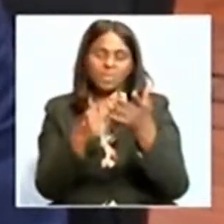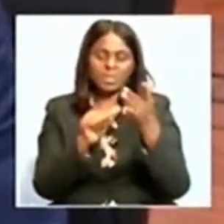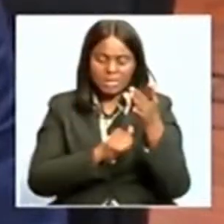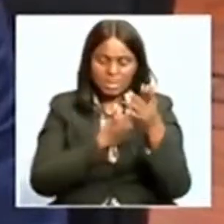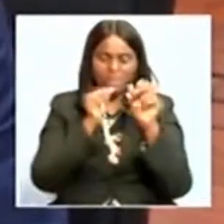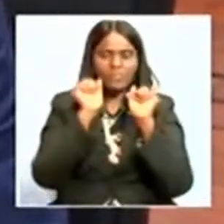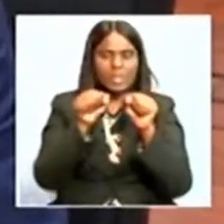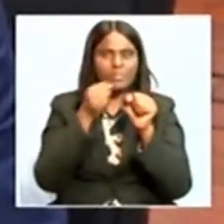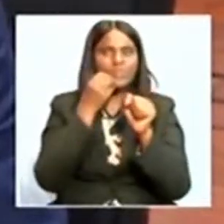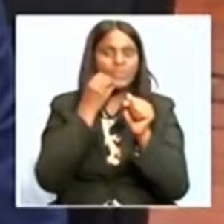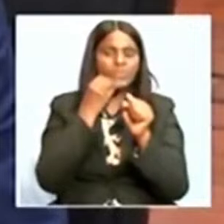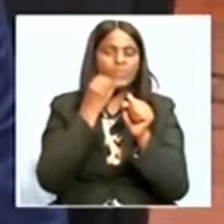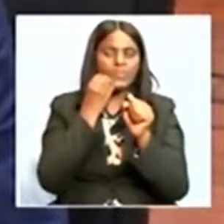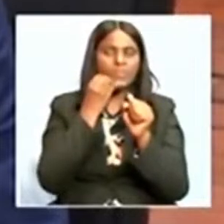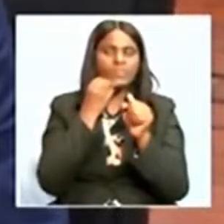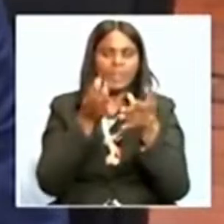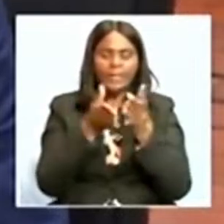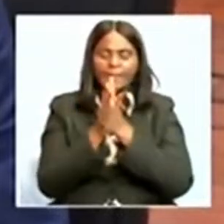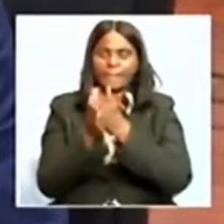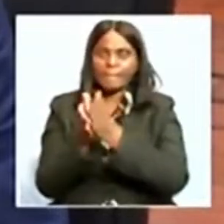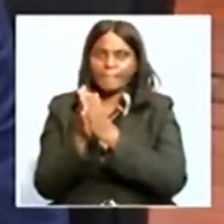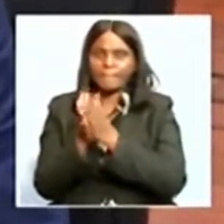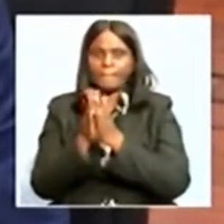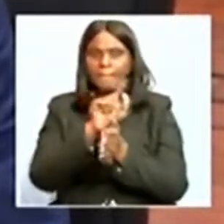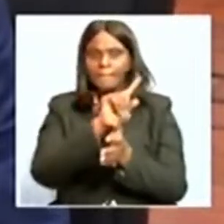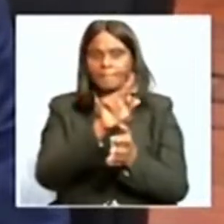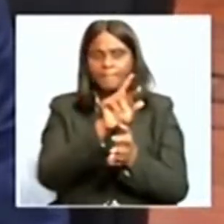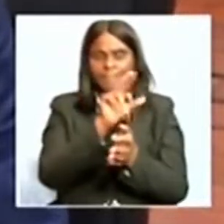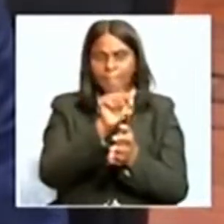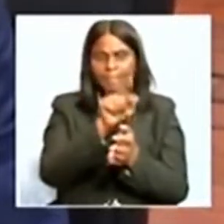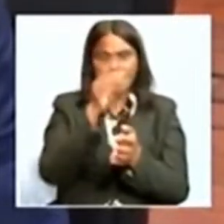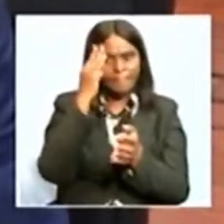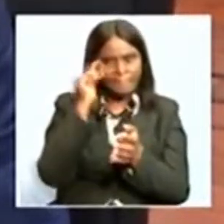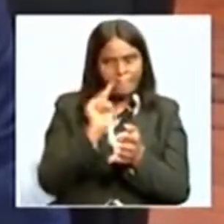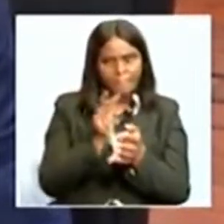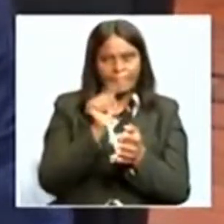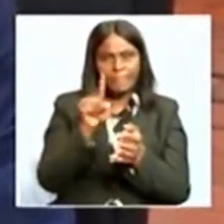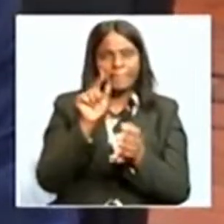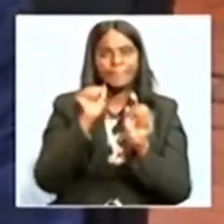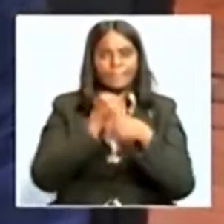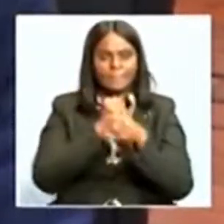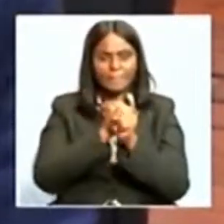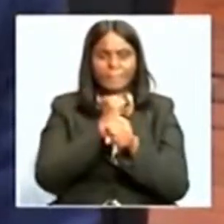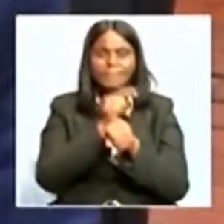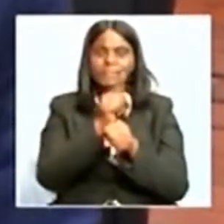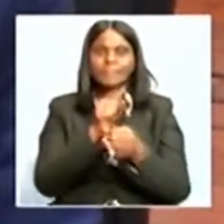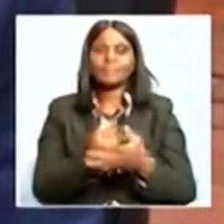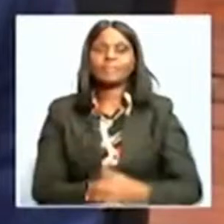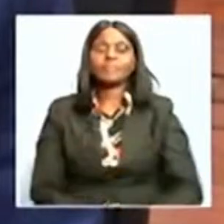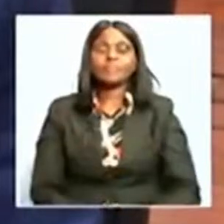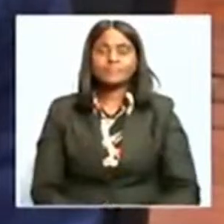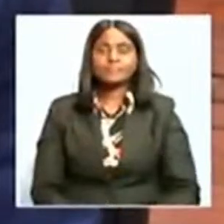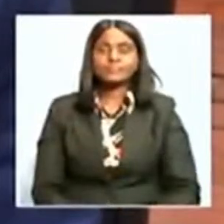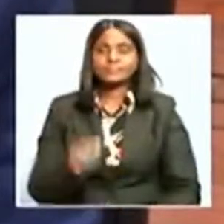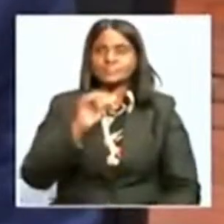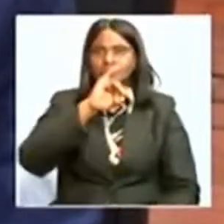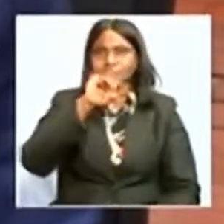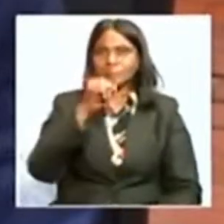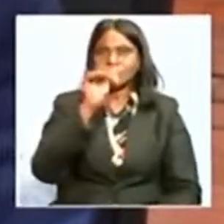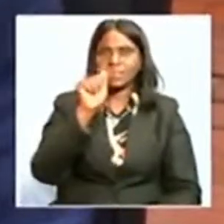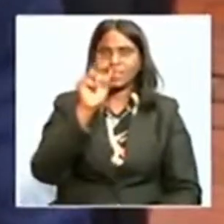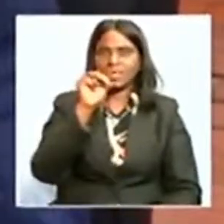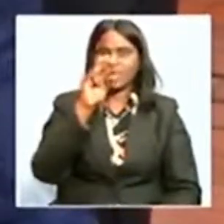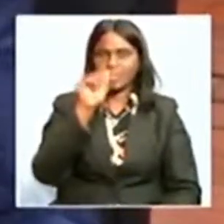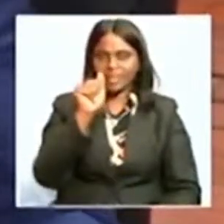able to ask the ZRI as to why we have that contrast. Honorable Jamba, Honorable Nyananda,